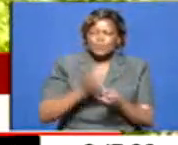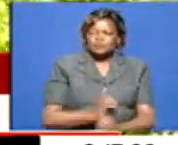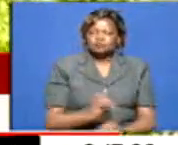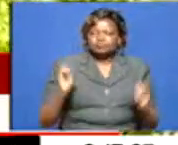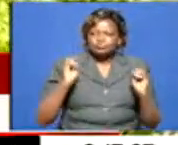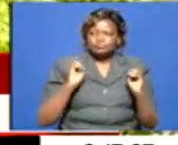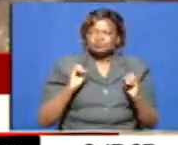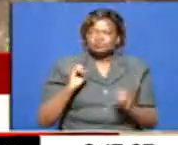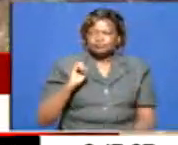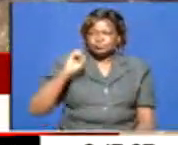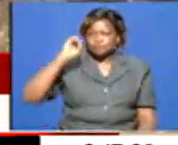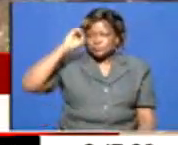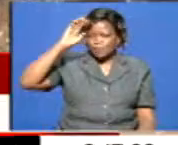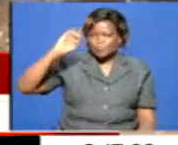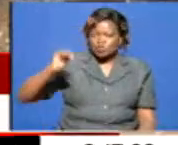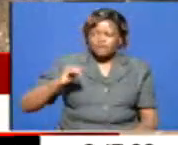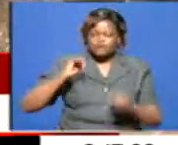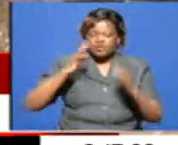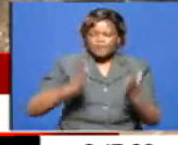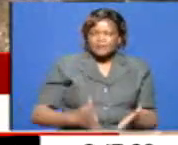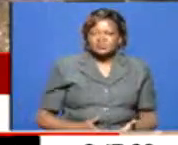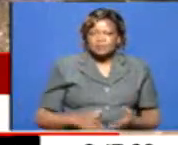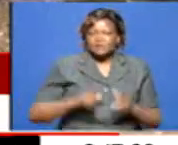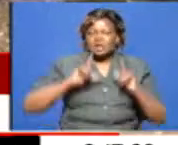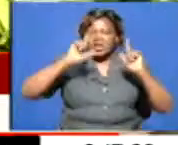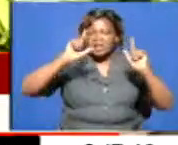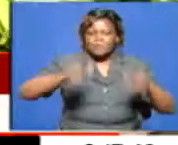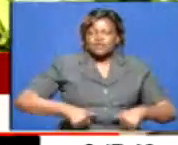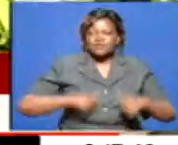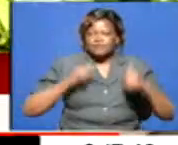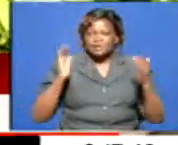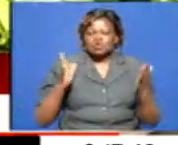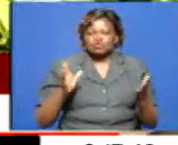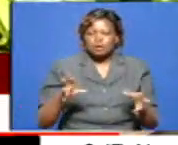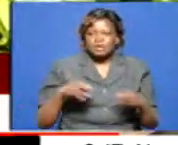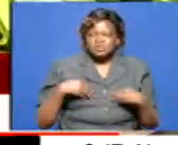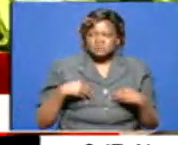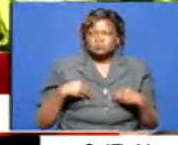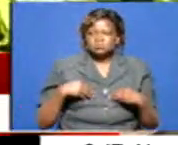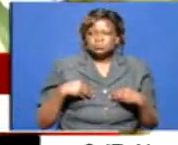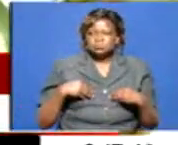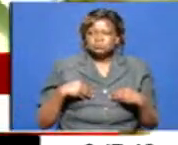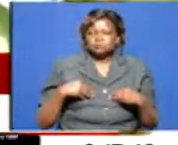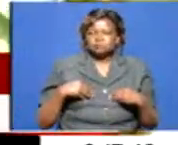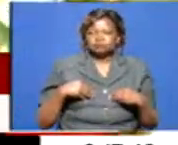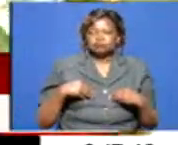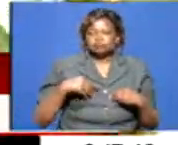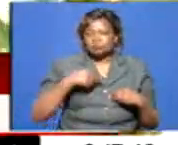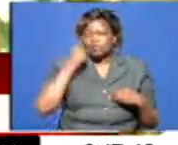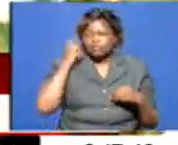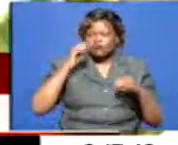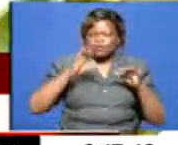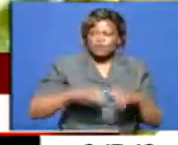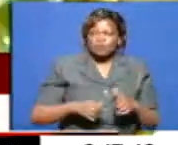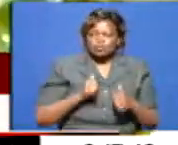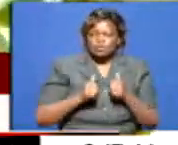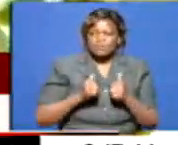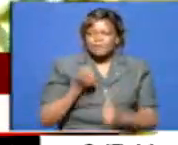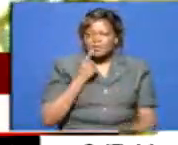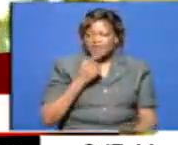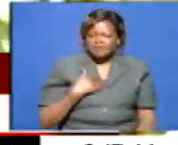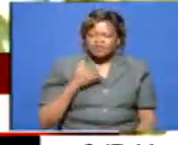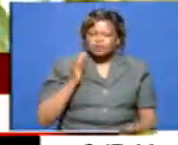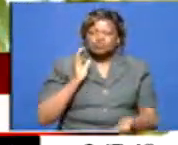Kiambu County, farmers in Limuru have been urged to embrace and practice organic farming, which is medicinal and could help